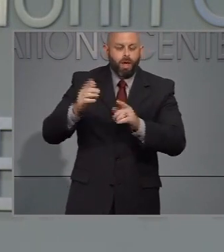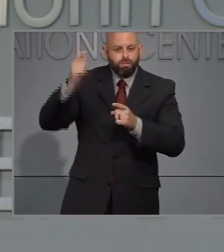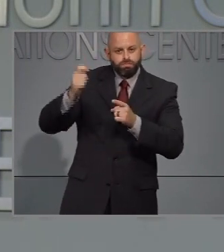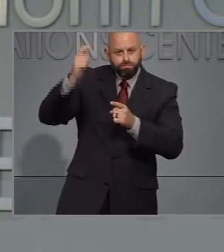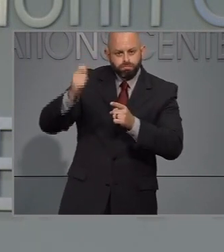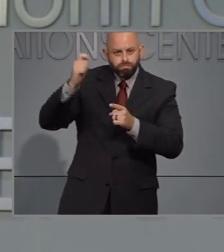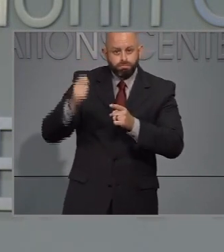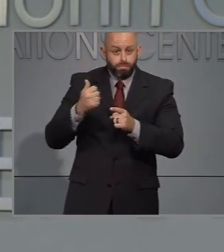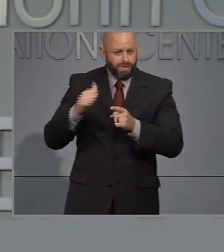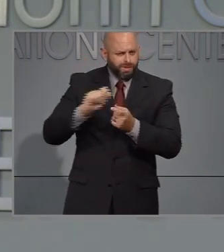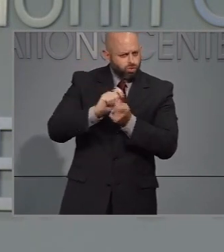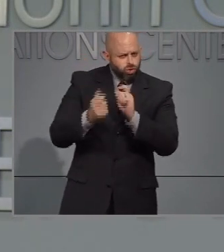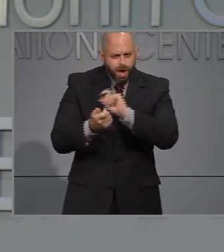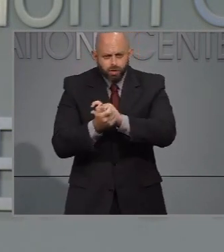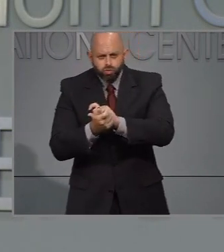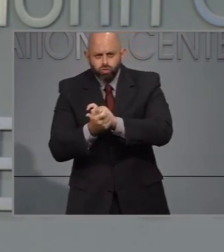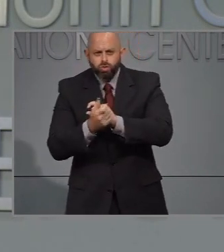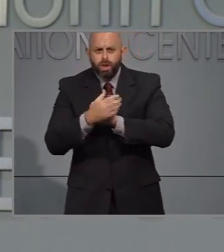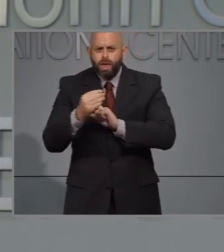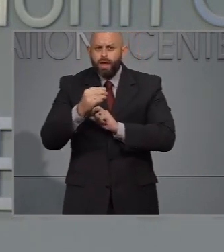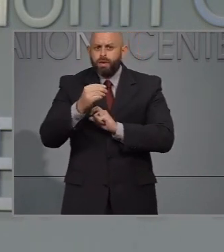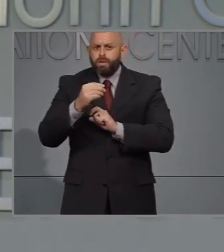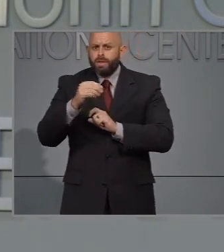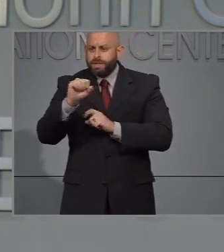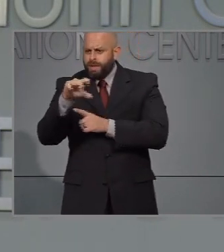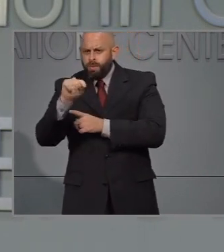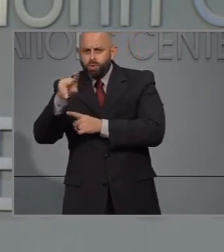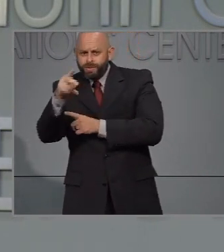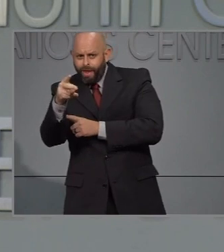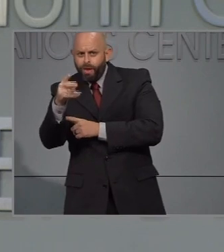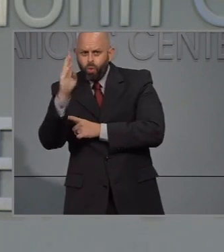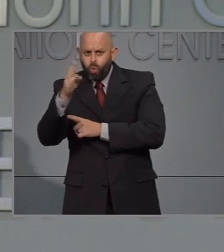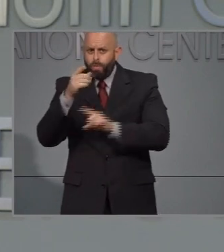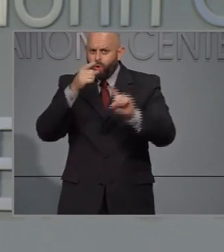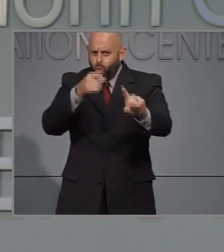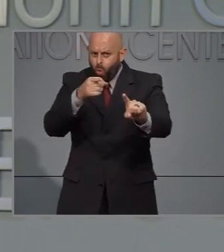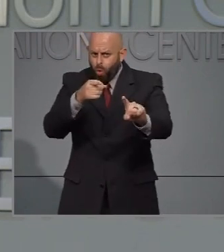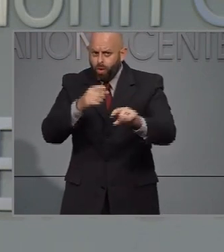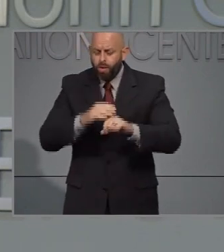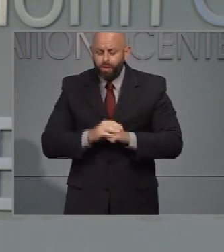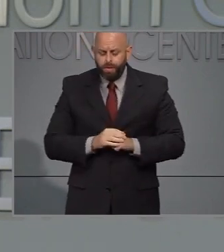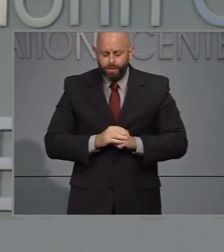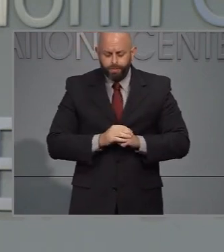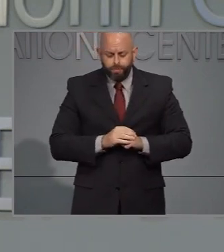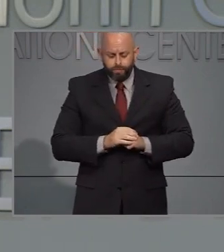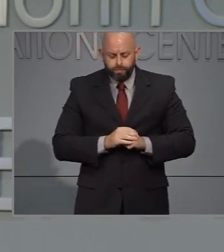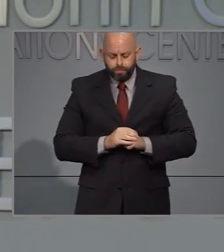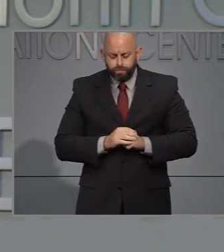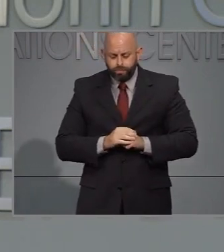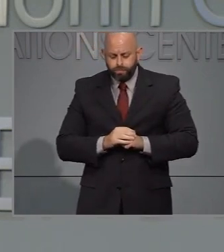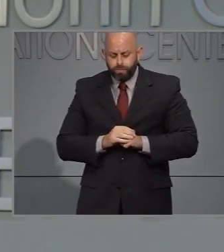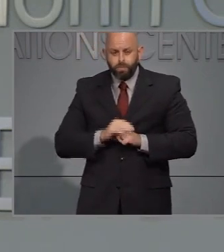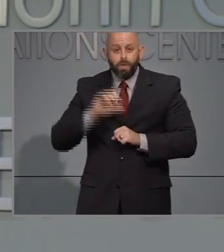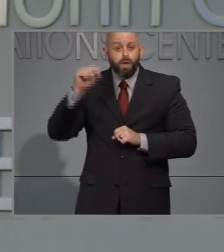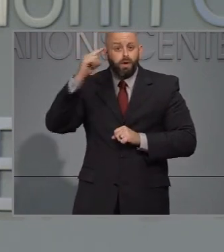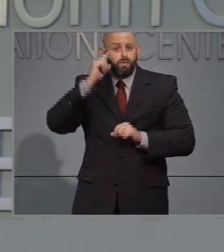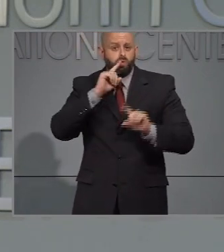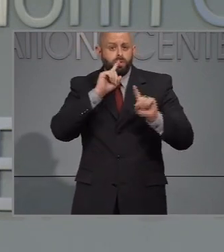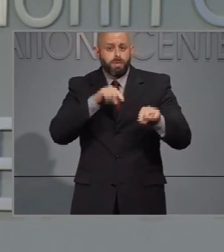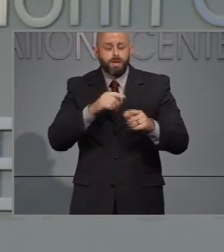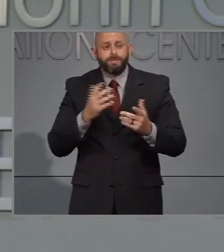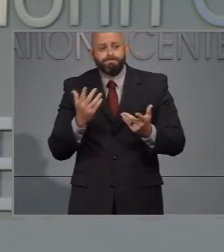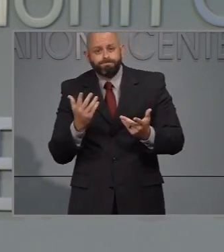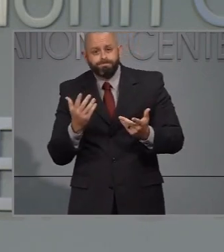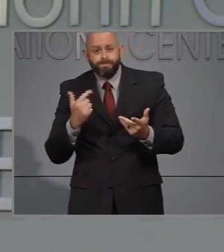September 2nd toward that goal? If we felt that we could get some positive movement from the legislature, that's certainly a